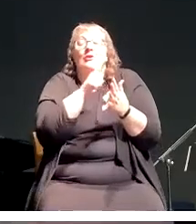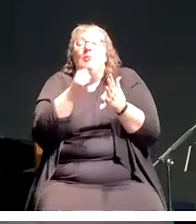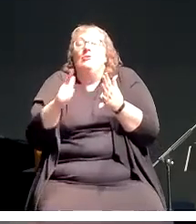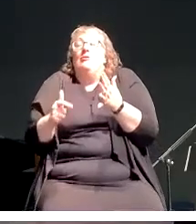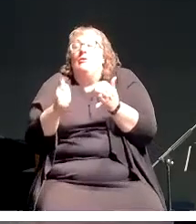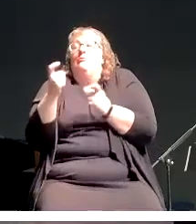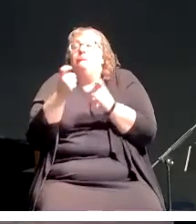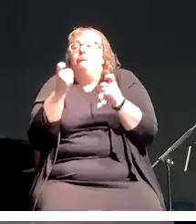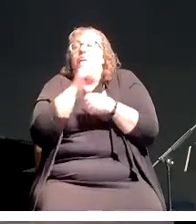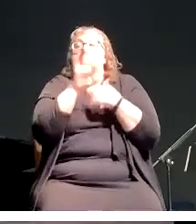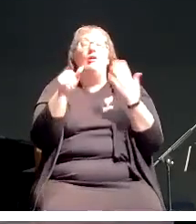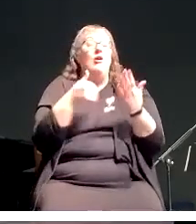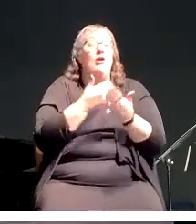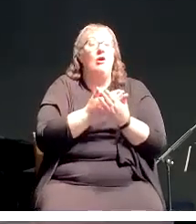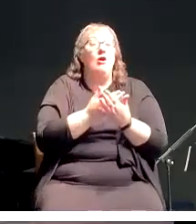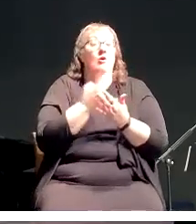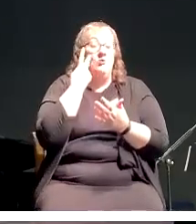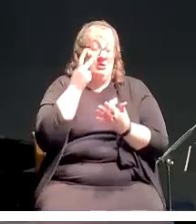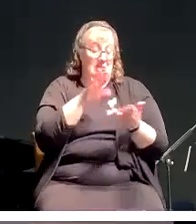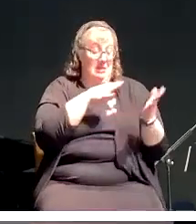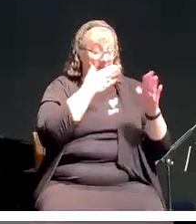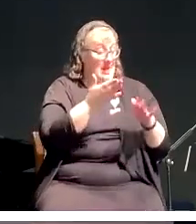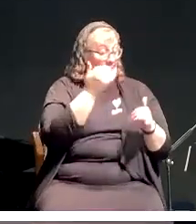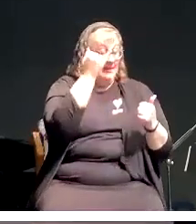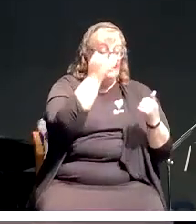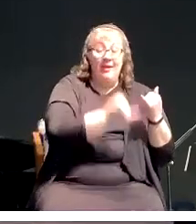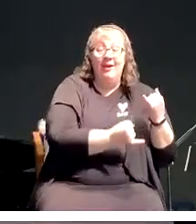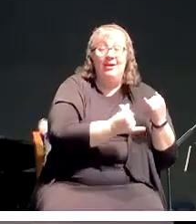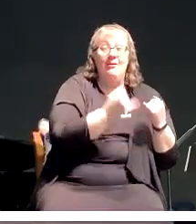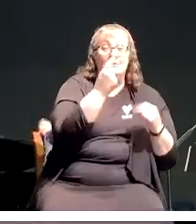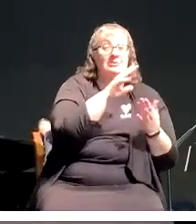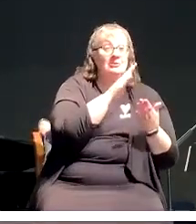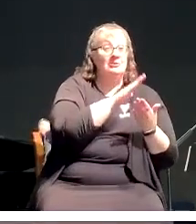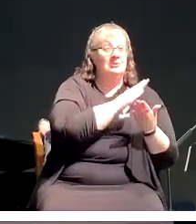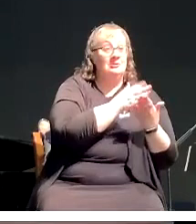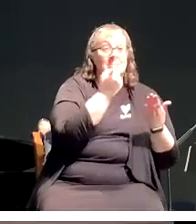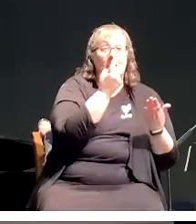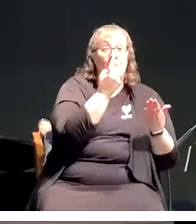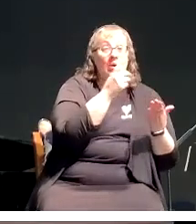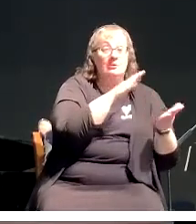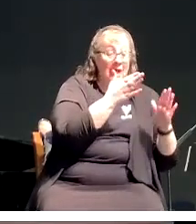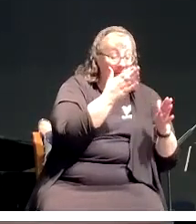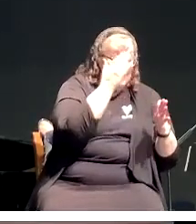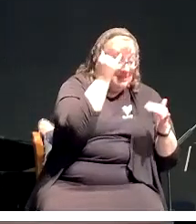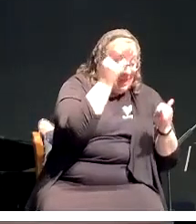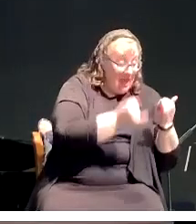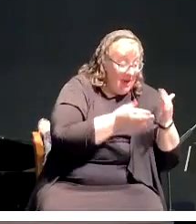all, because the thing is, we see death as final. When someone dies, that's the end of the road.